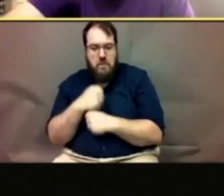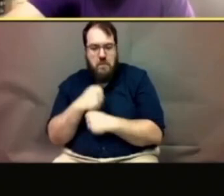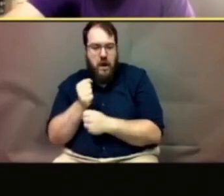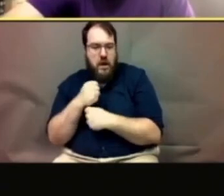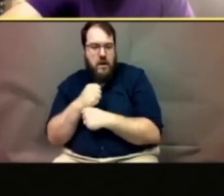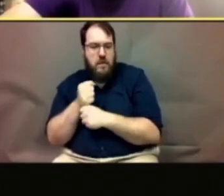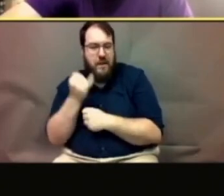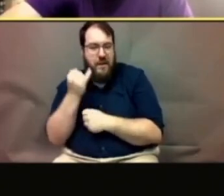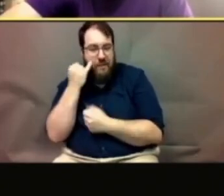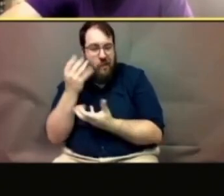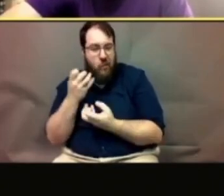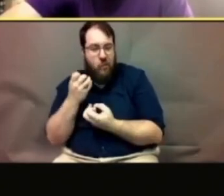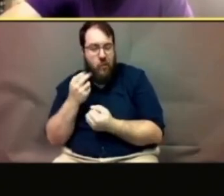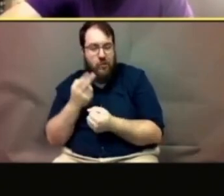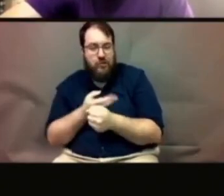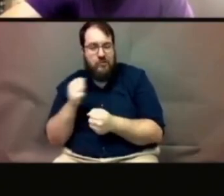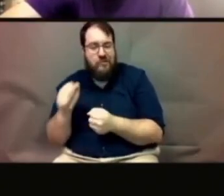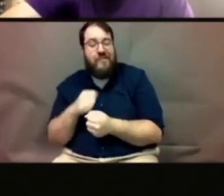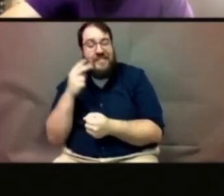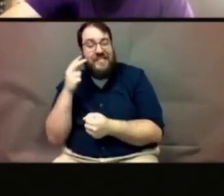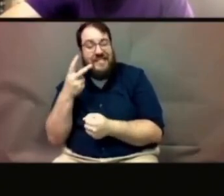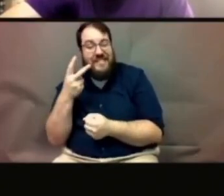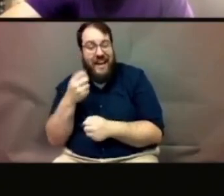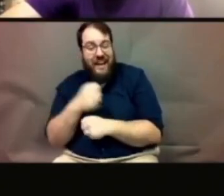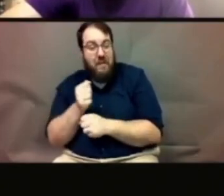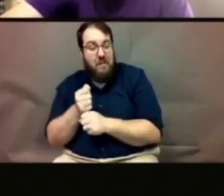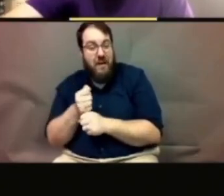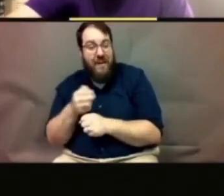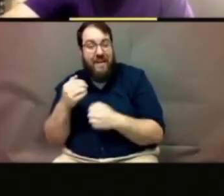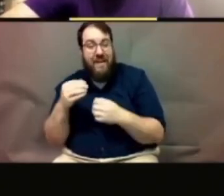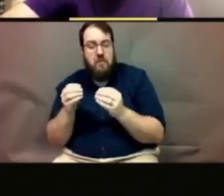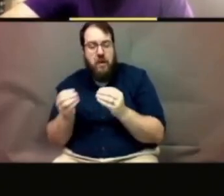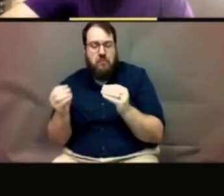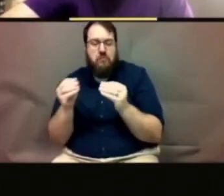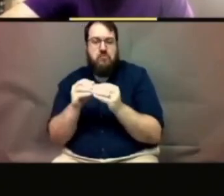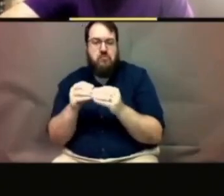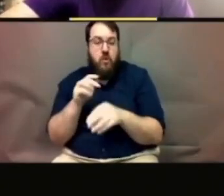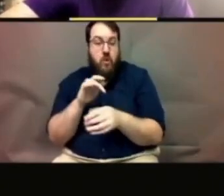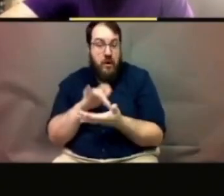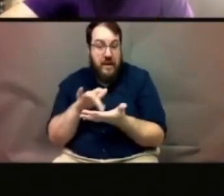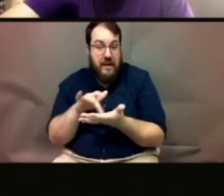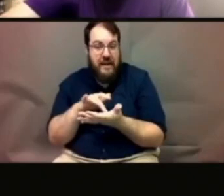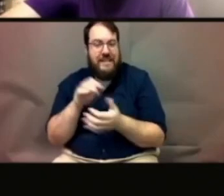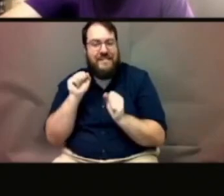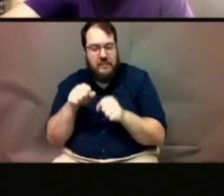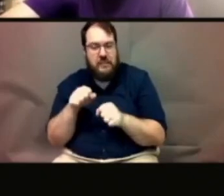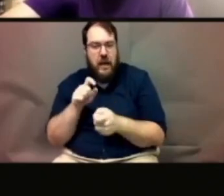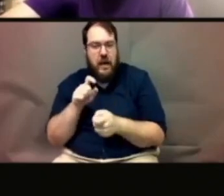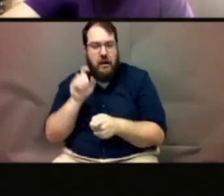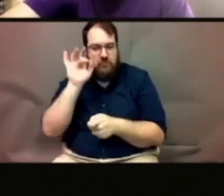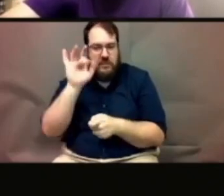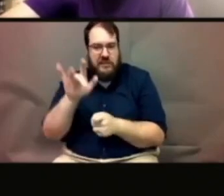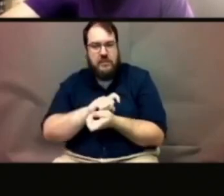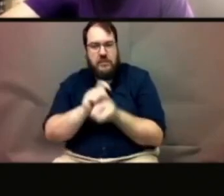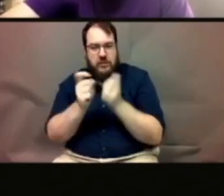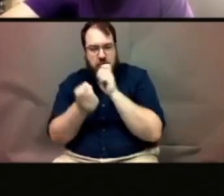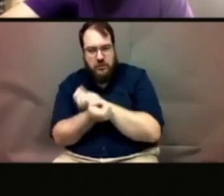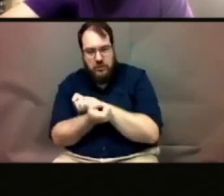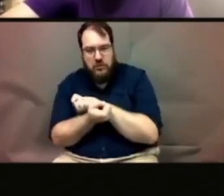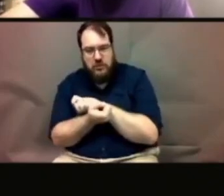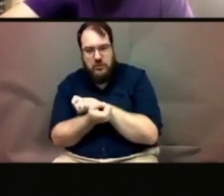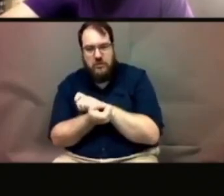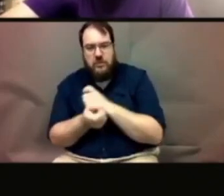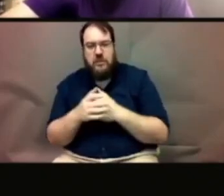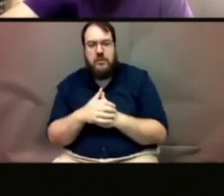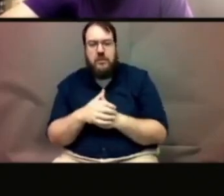use a second Makey Makey and I maybe have more keys, I can actually click here and change what I'm